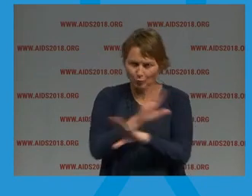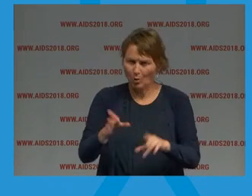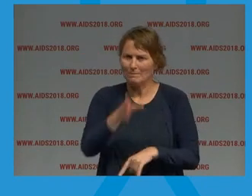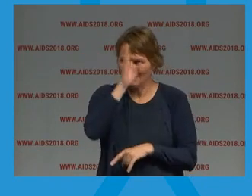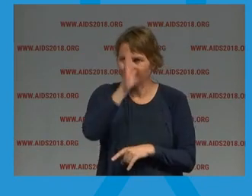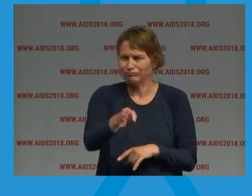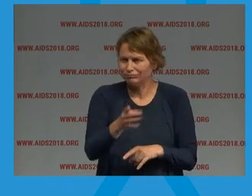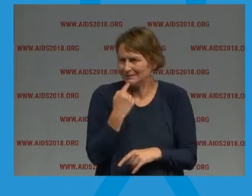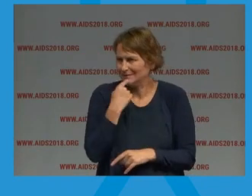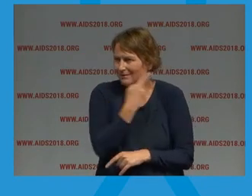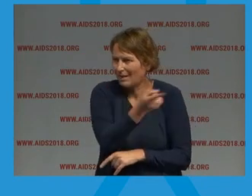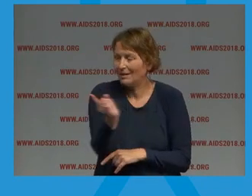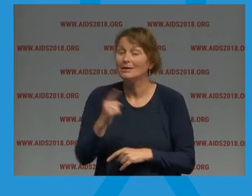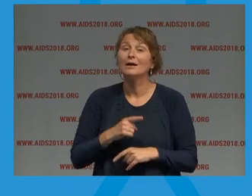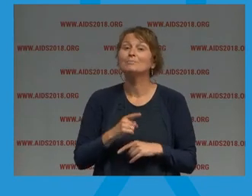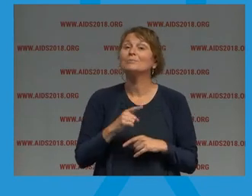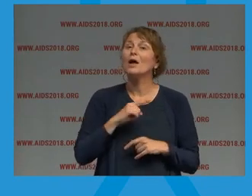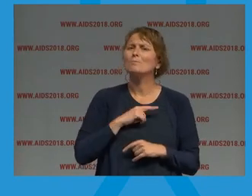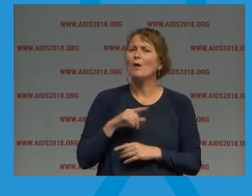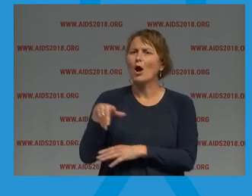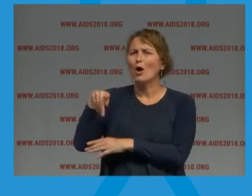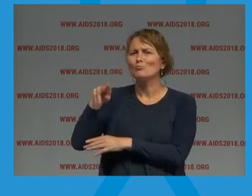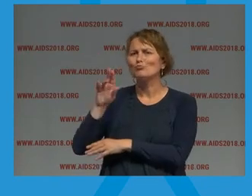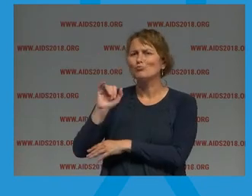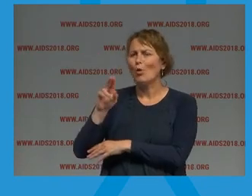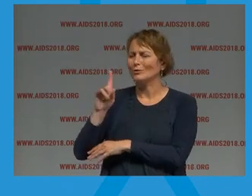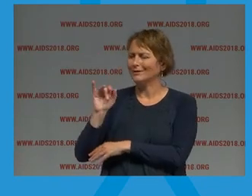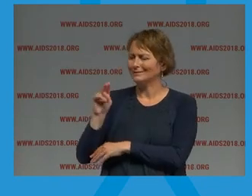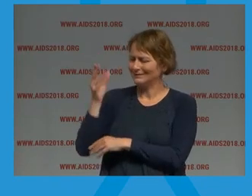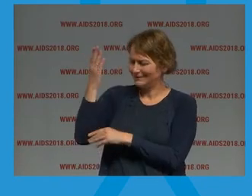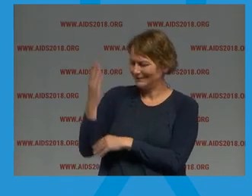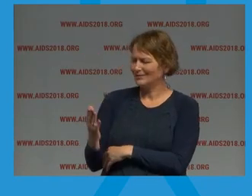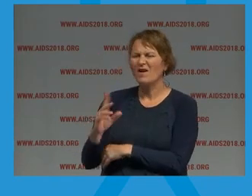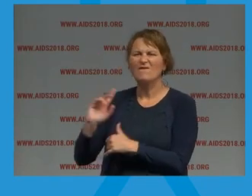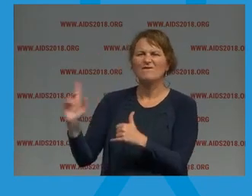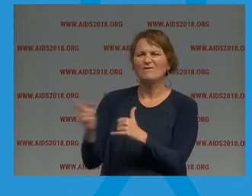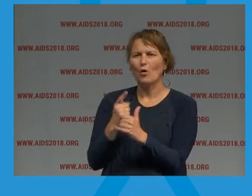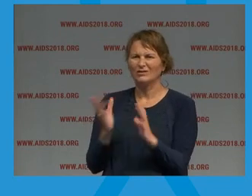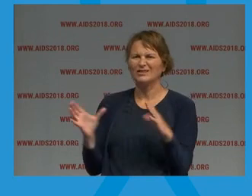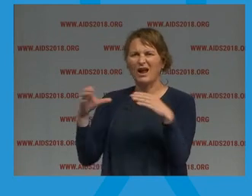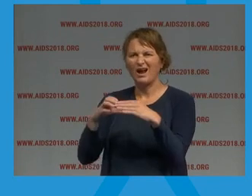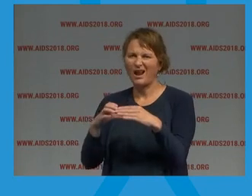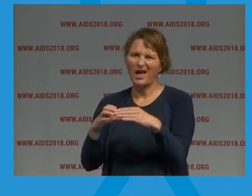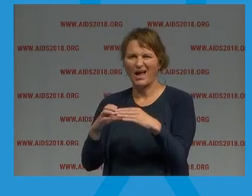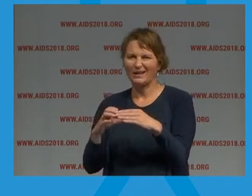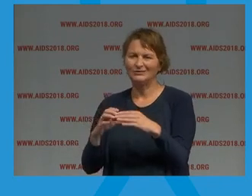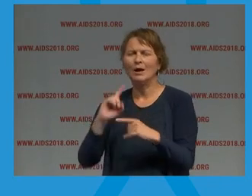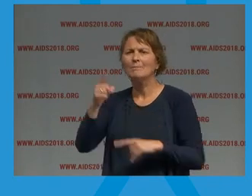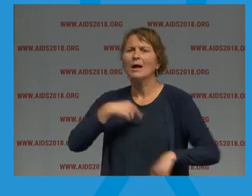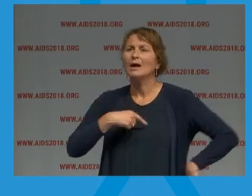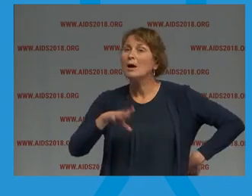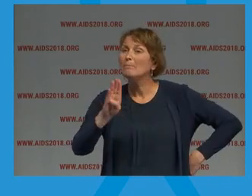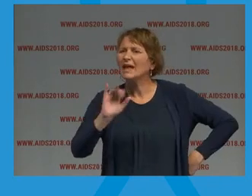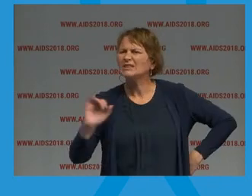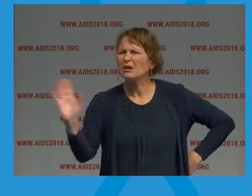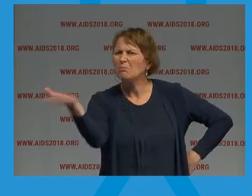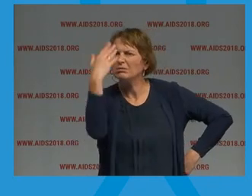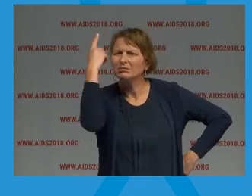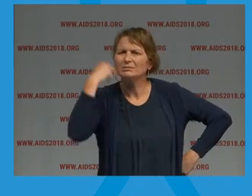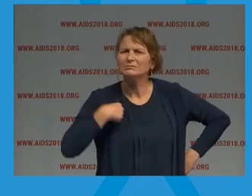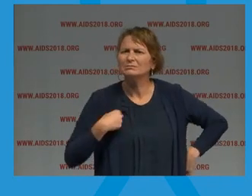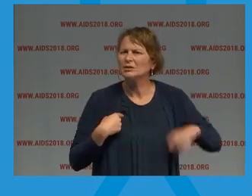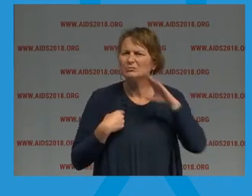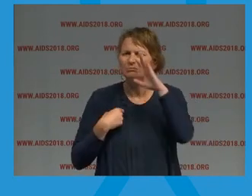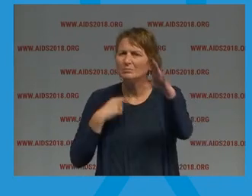is. And Prudence was a first-class equal opportunity bullshit caller. So in the spirits of that, I'm just going to